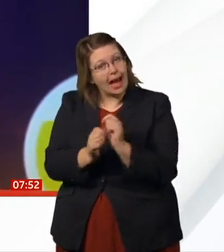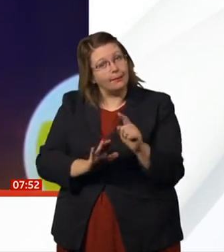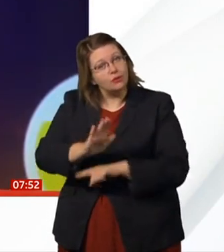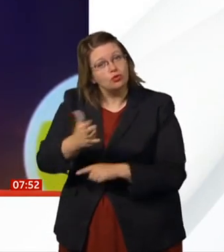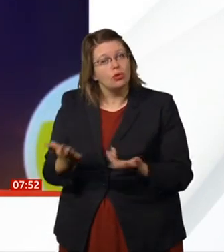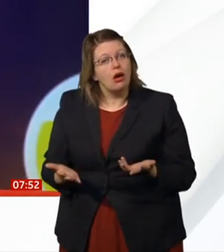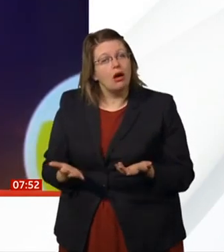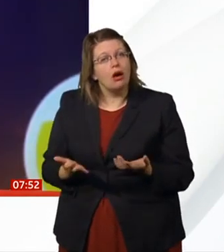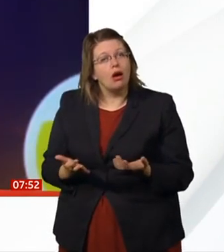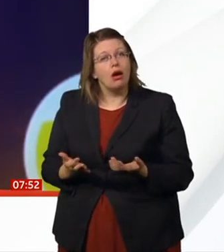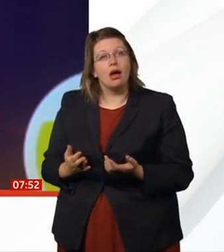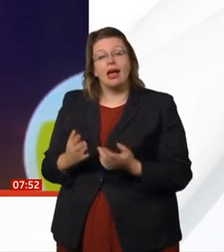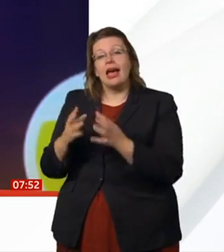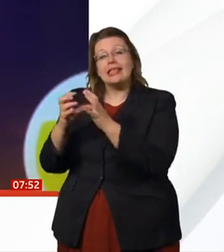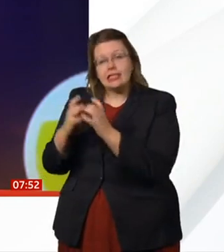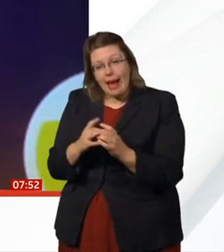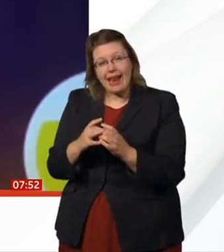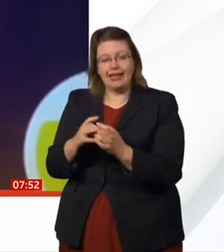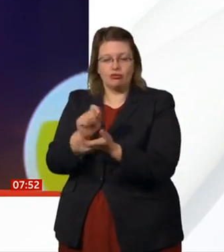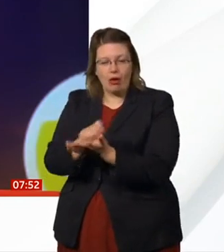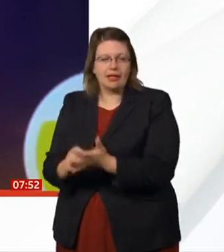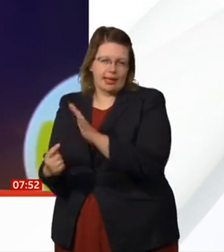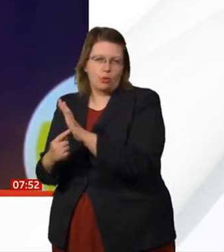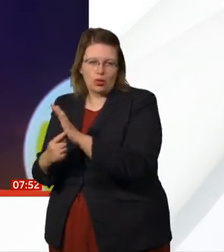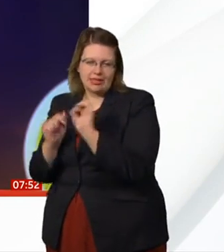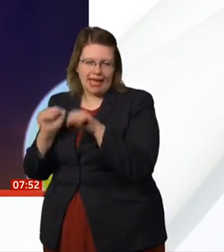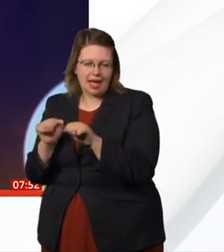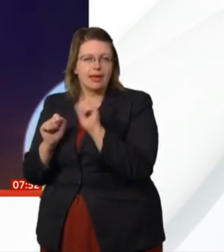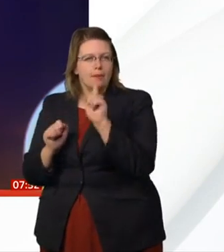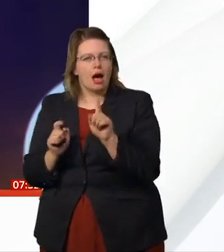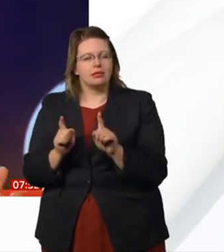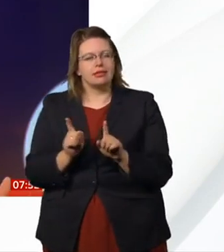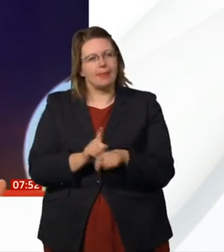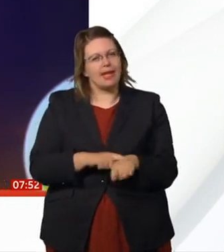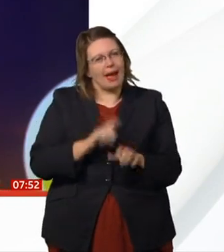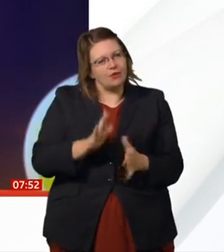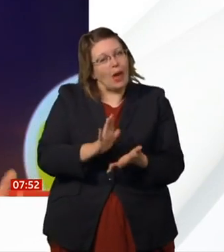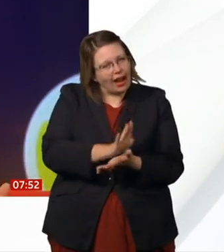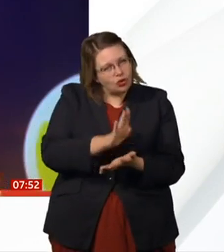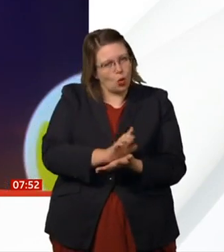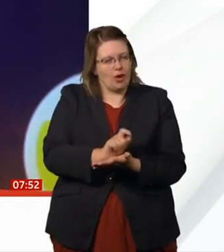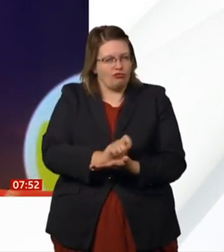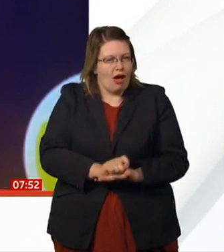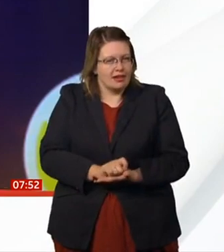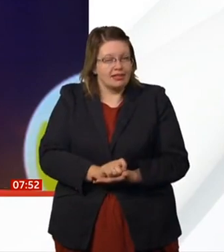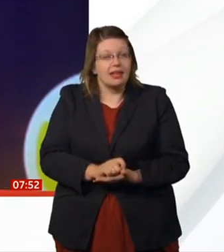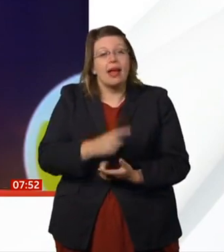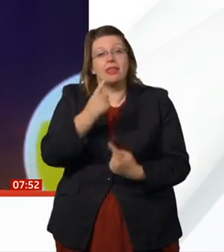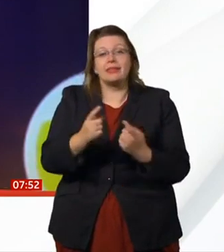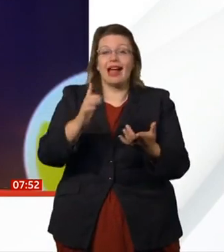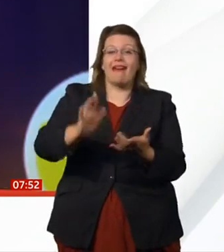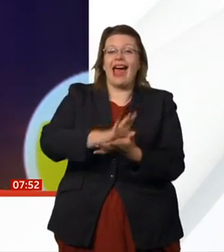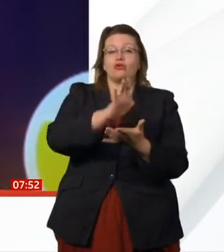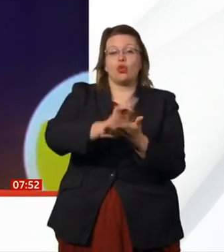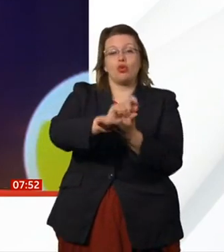dull, the spelling and grammar stuff is important as well. But at the same time, if they're spending time writing in their own time,